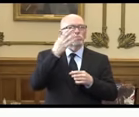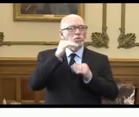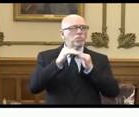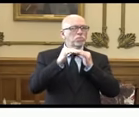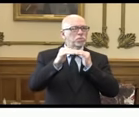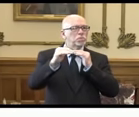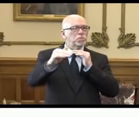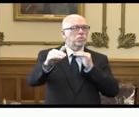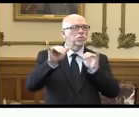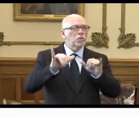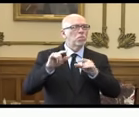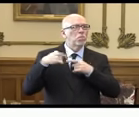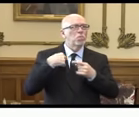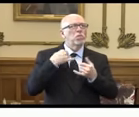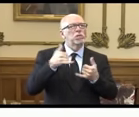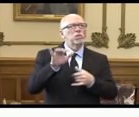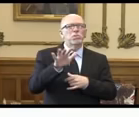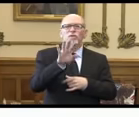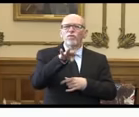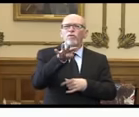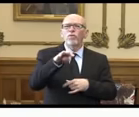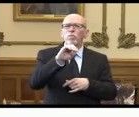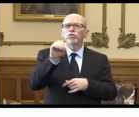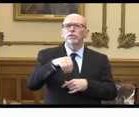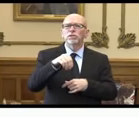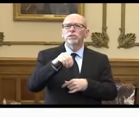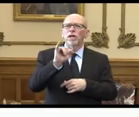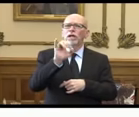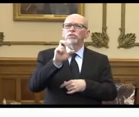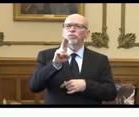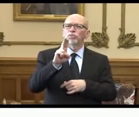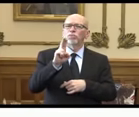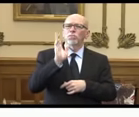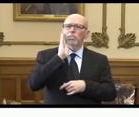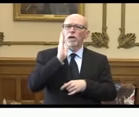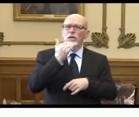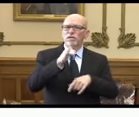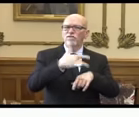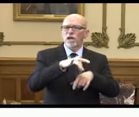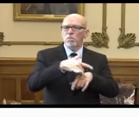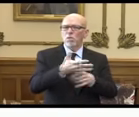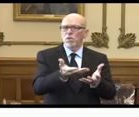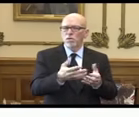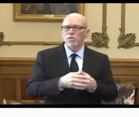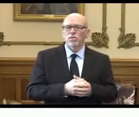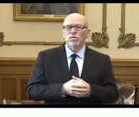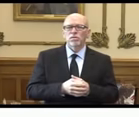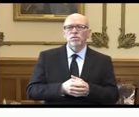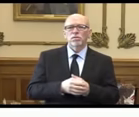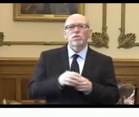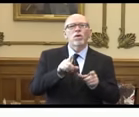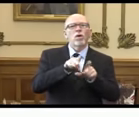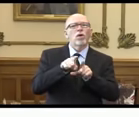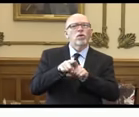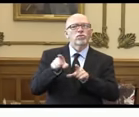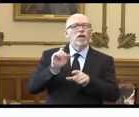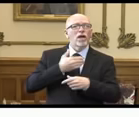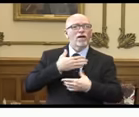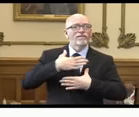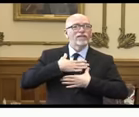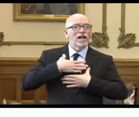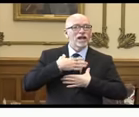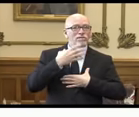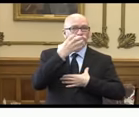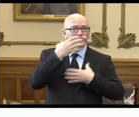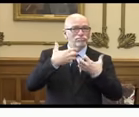we are still at about 44% of ICU's beds that are available, and also our ventilator